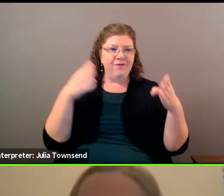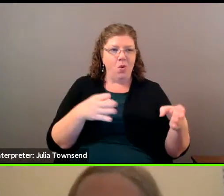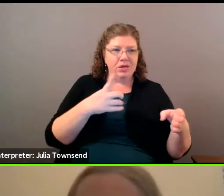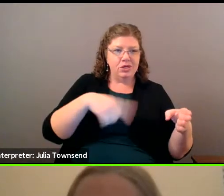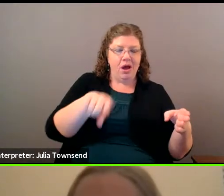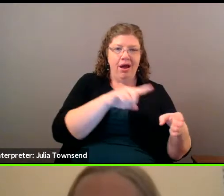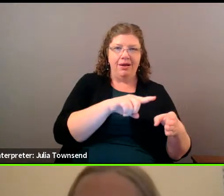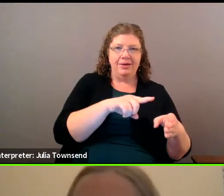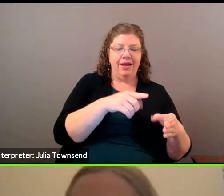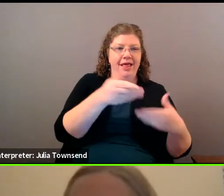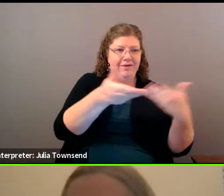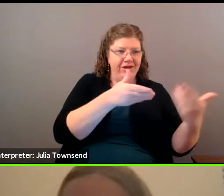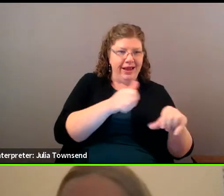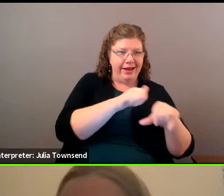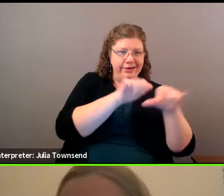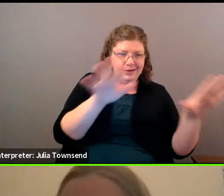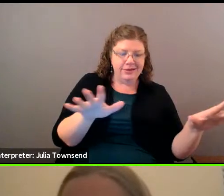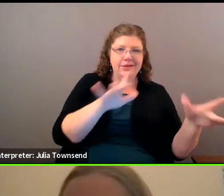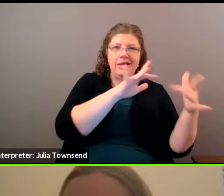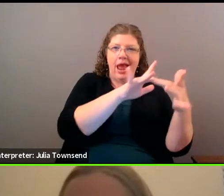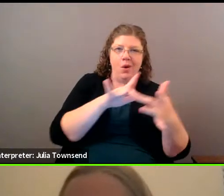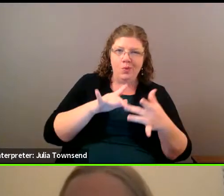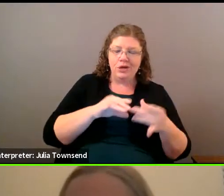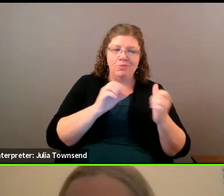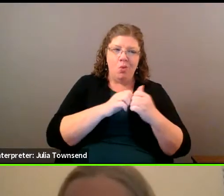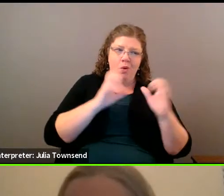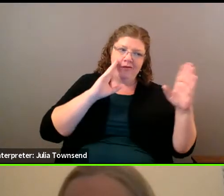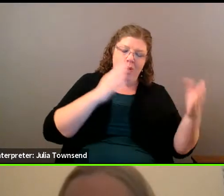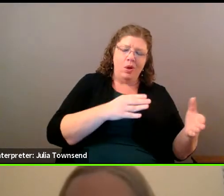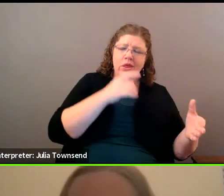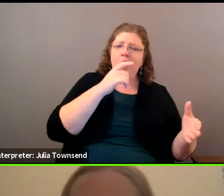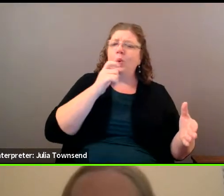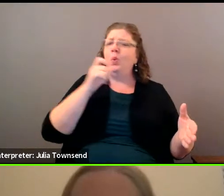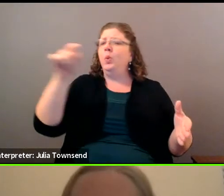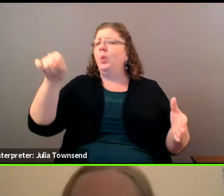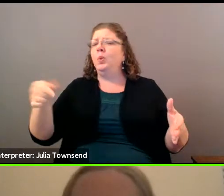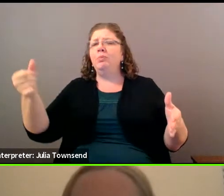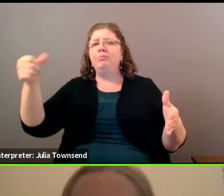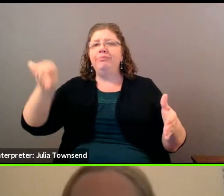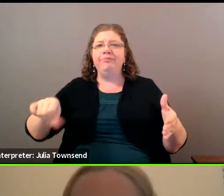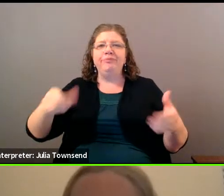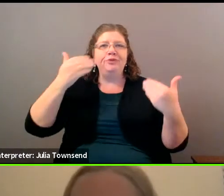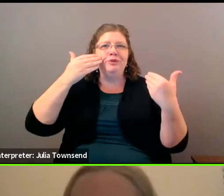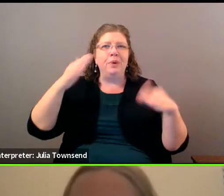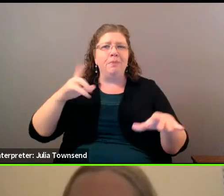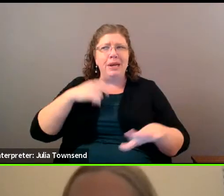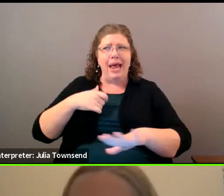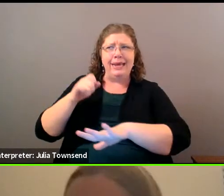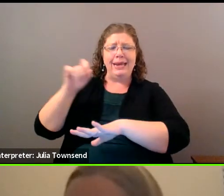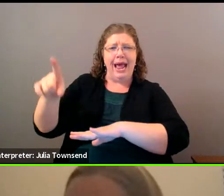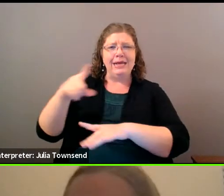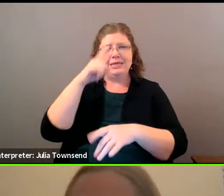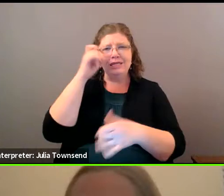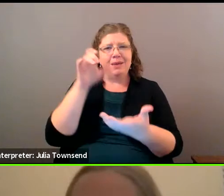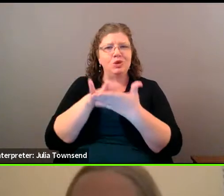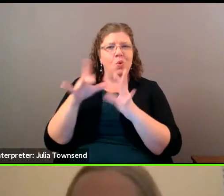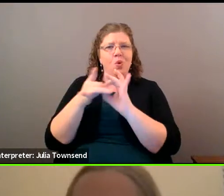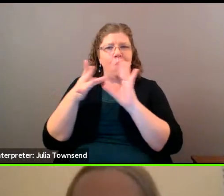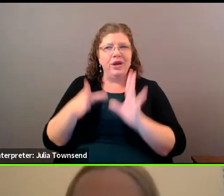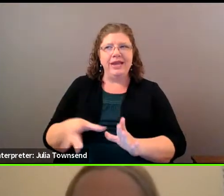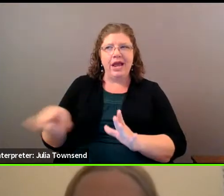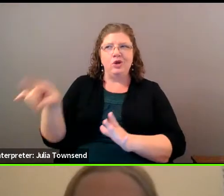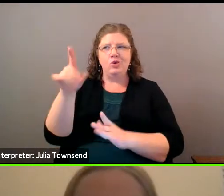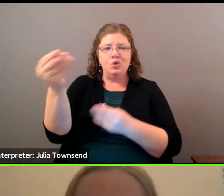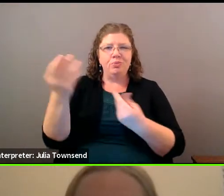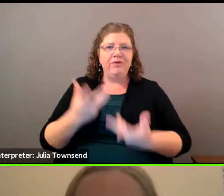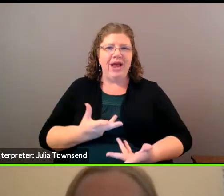doing the invitations and the outreach more than who's not coming, but I can certainly ask the summer school coordinators to provide that